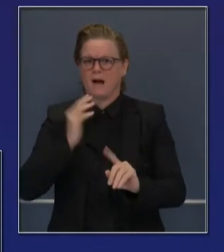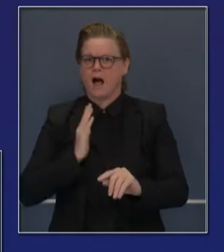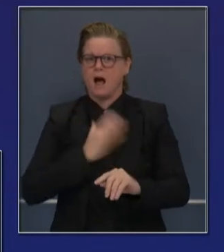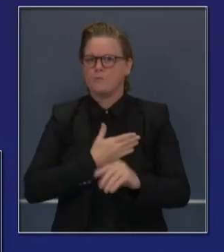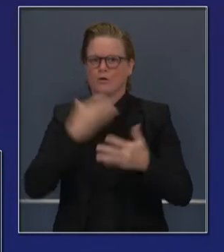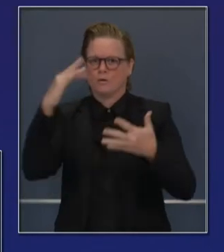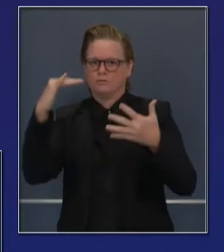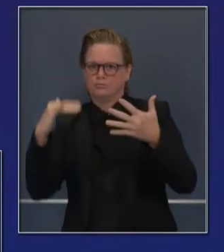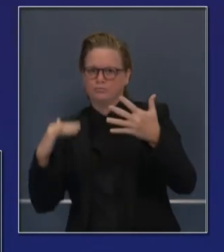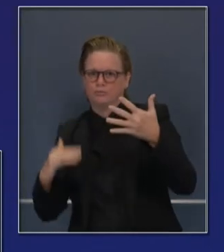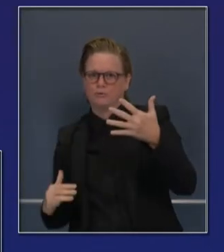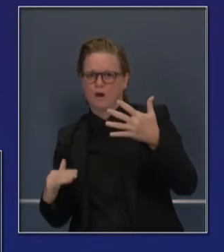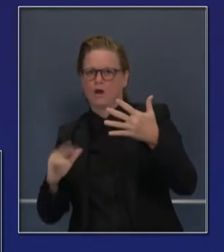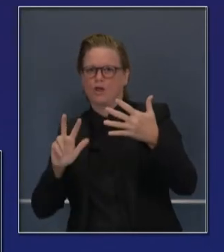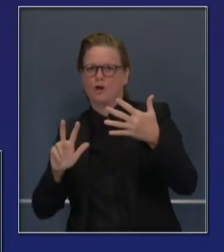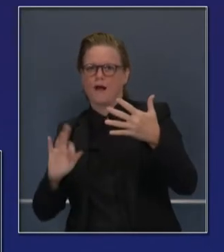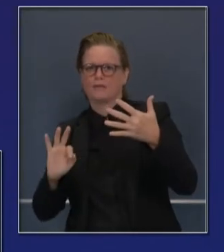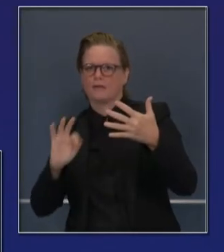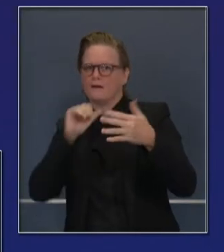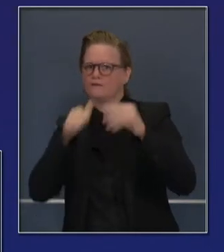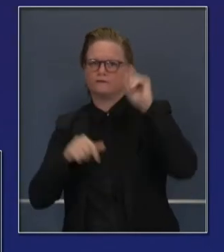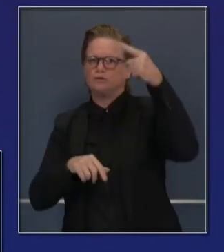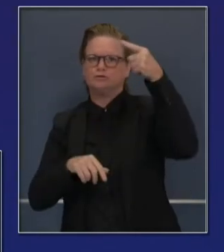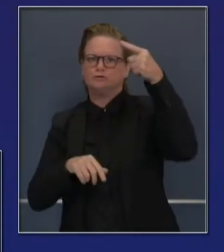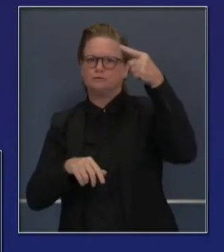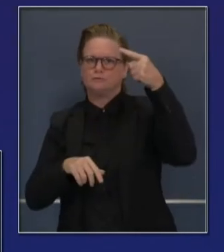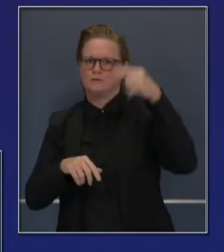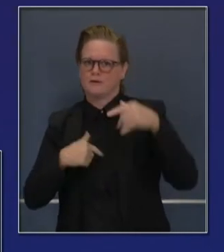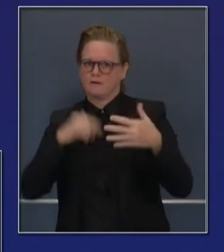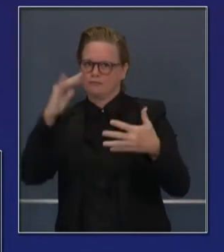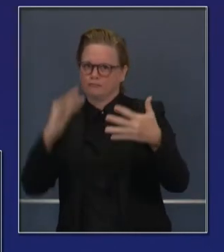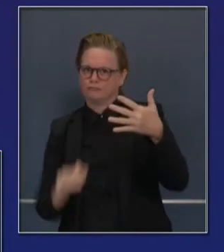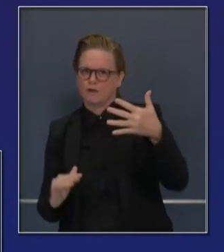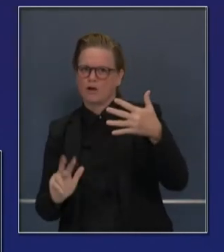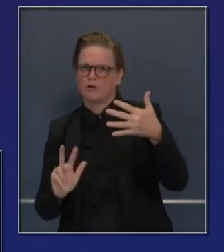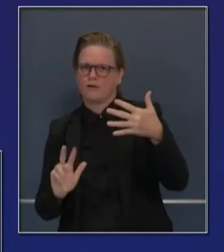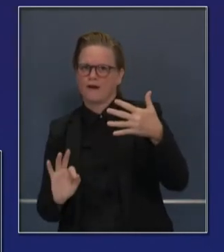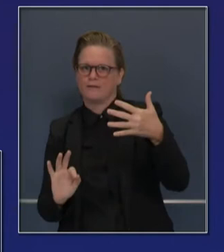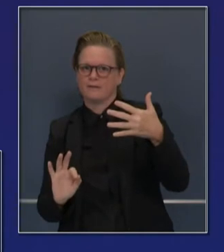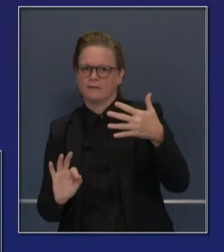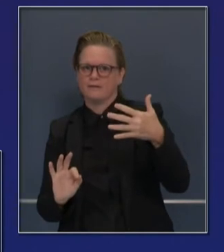with 34.5 cases per 100,000 population.